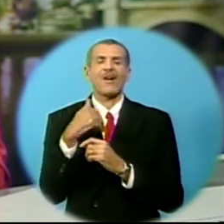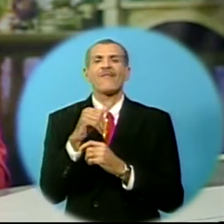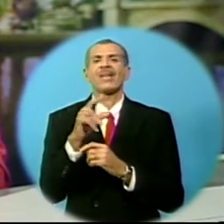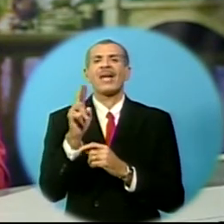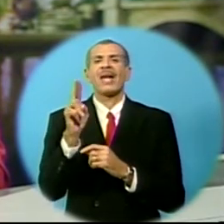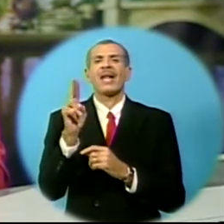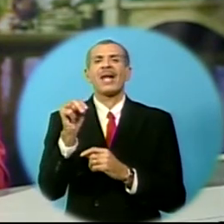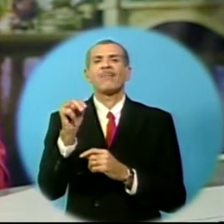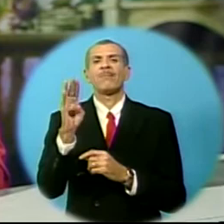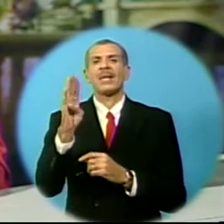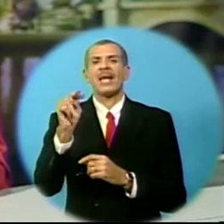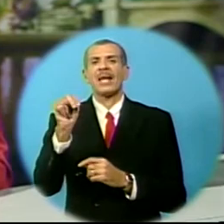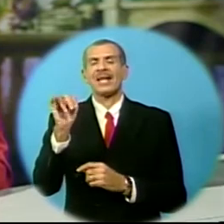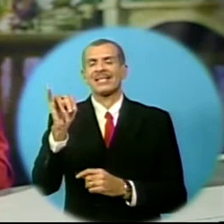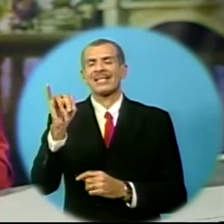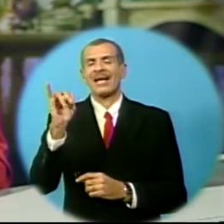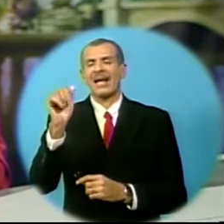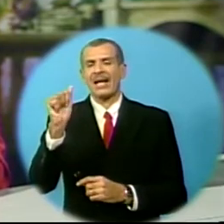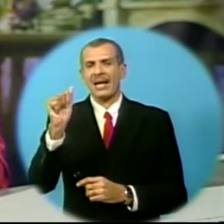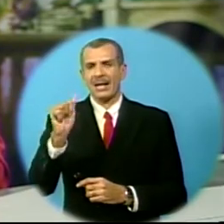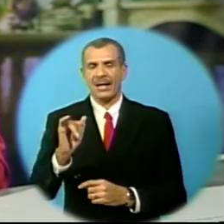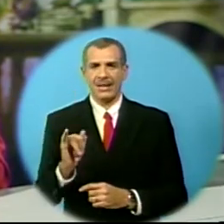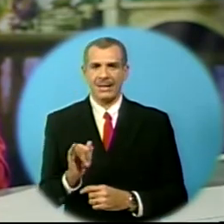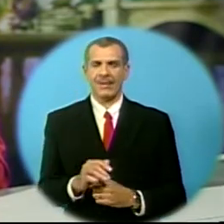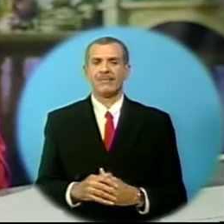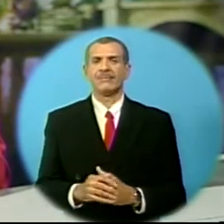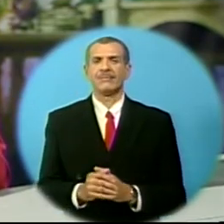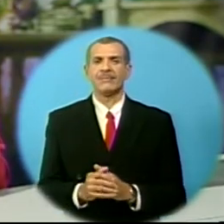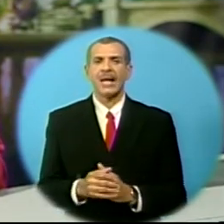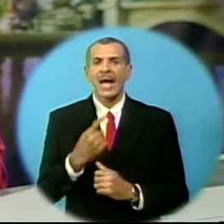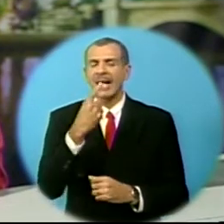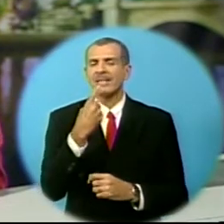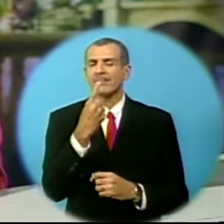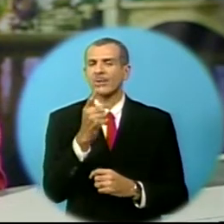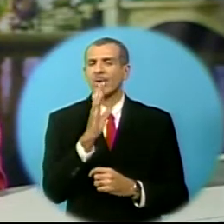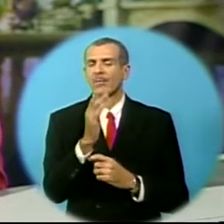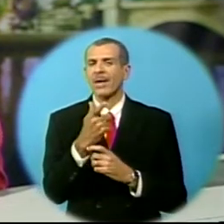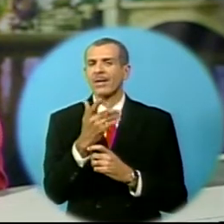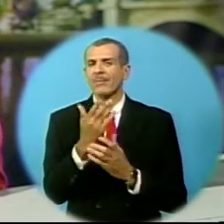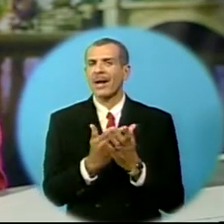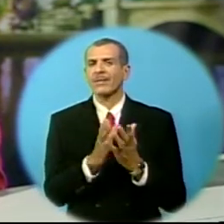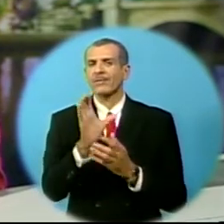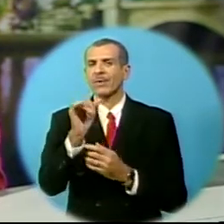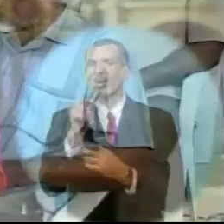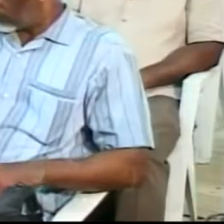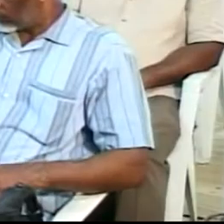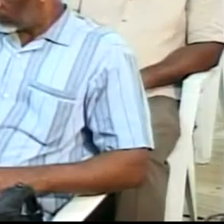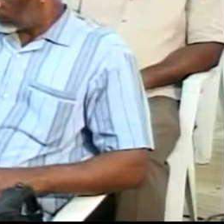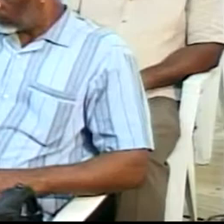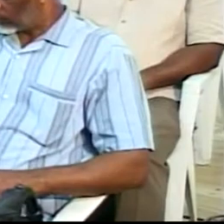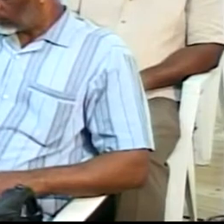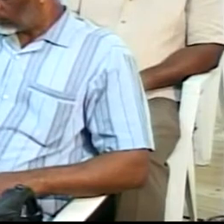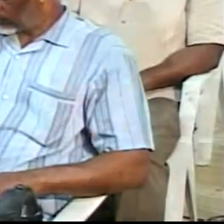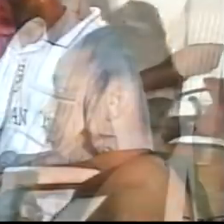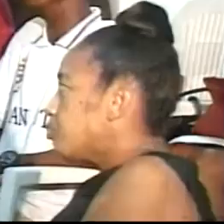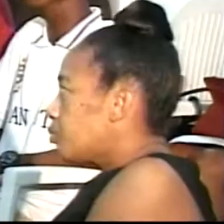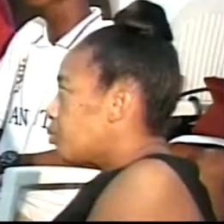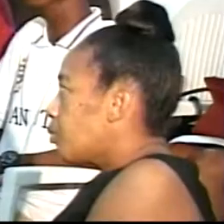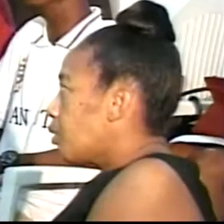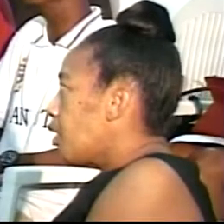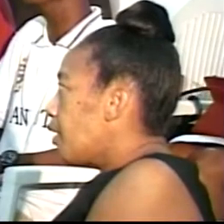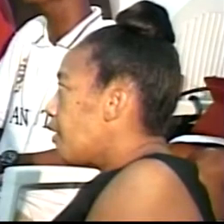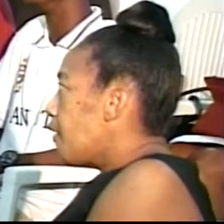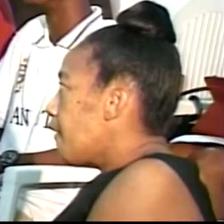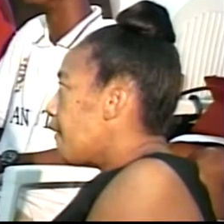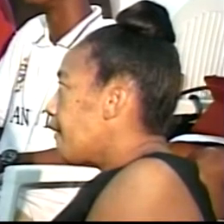or BNSI. He made the comments as he highlighted parts of the building code at a town hall meeting hosted by the Institute